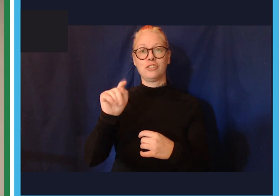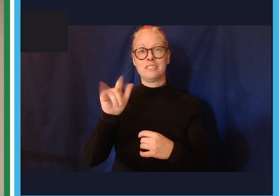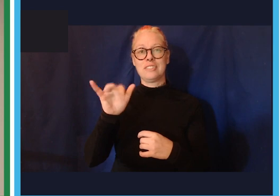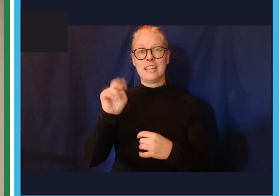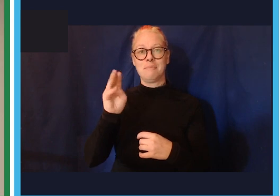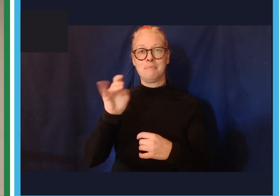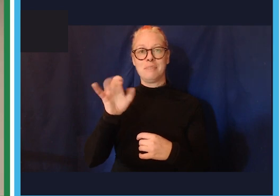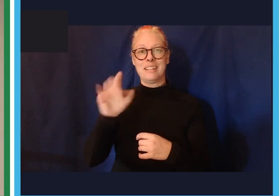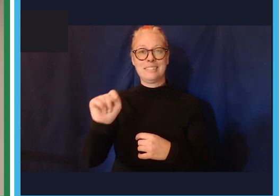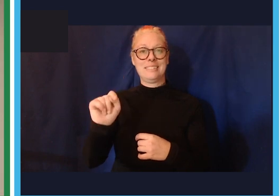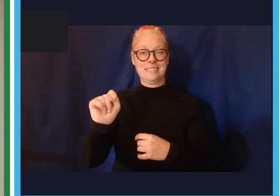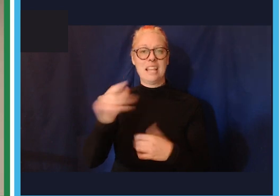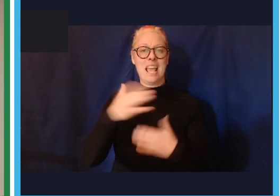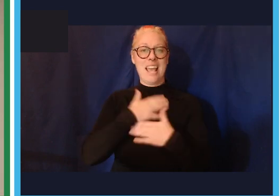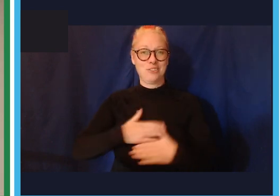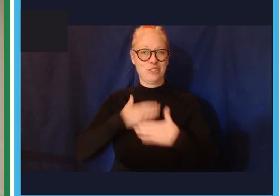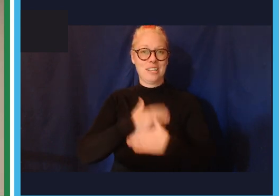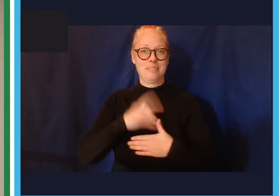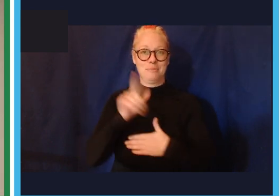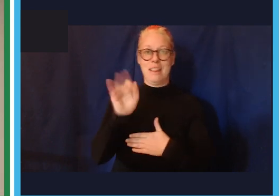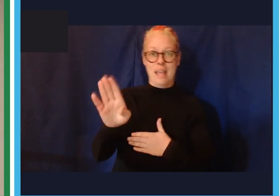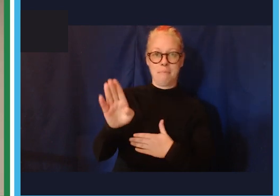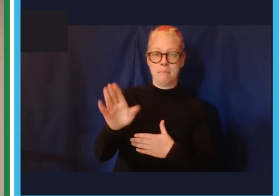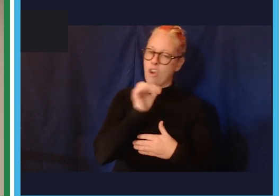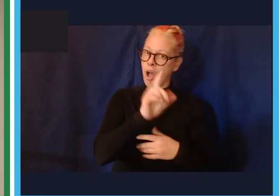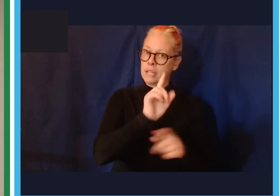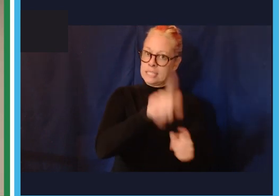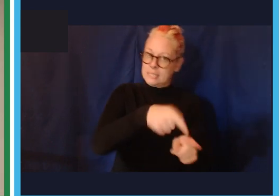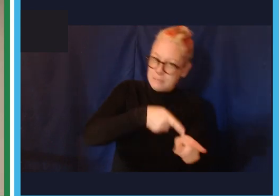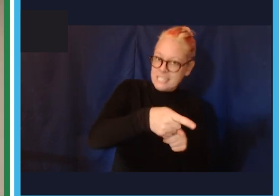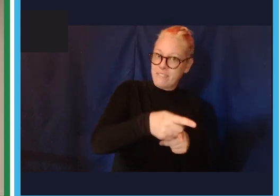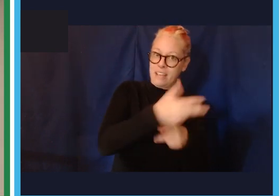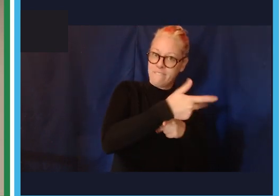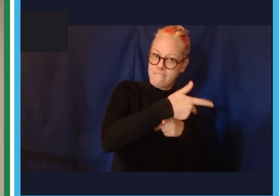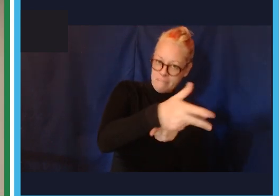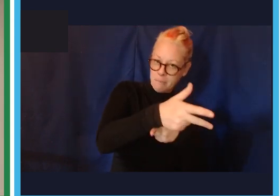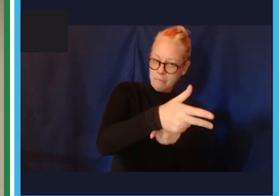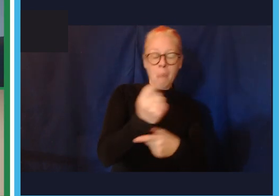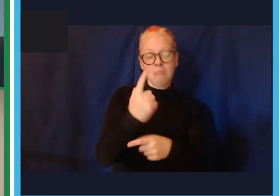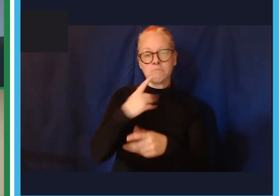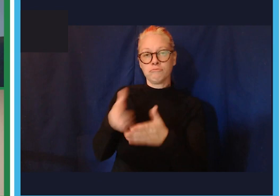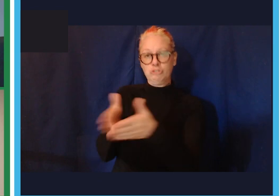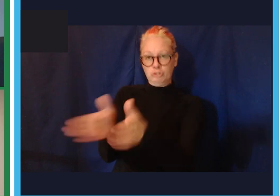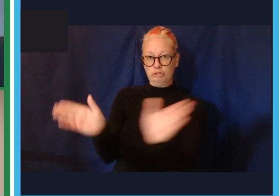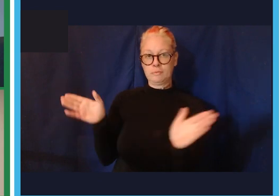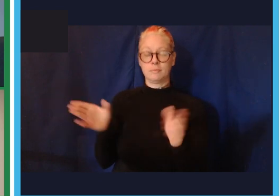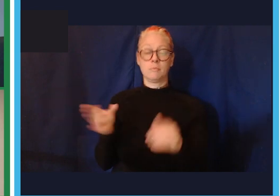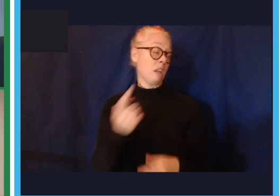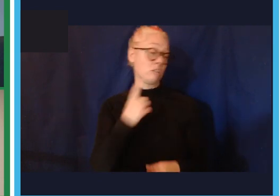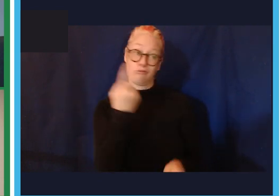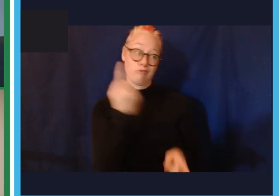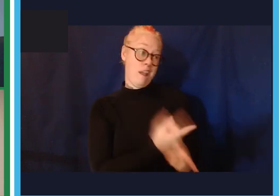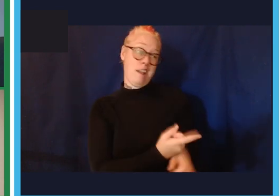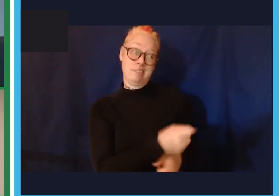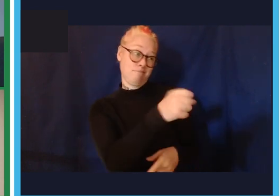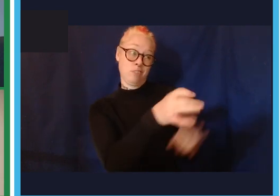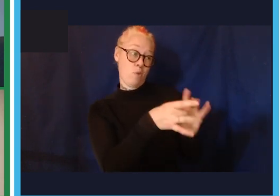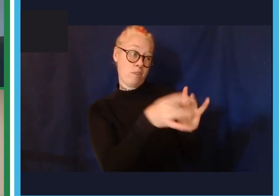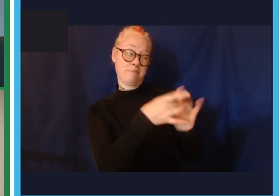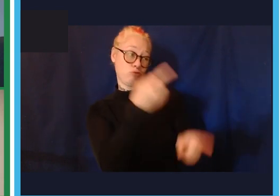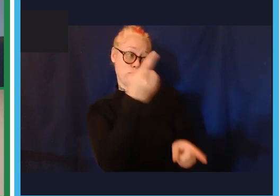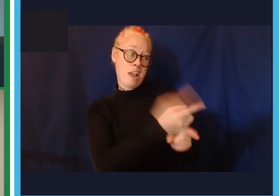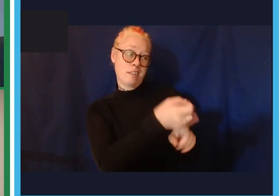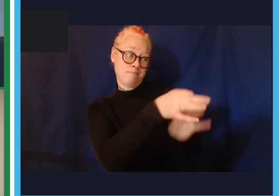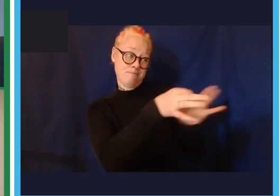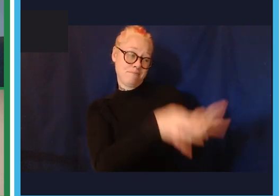who, and the people who sort of form the staff of respectability are all people who identify as having